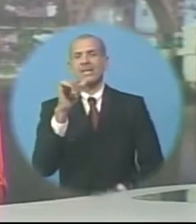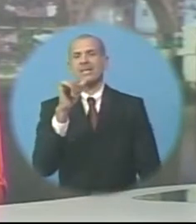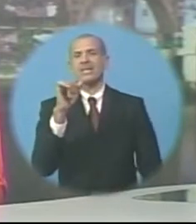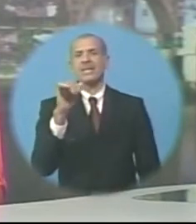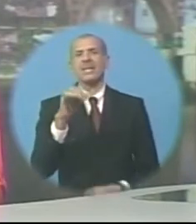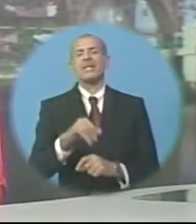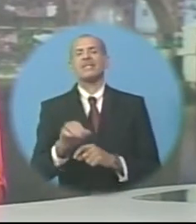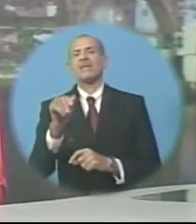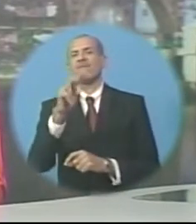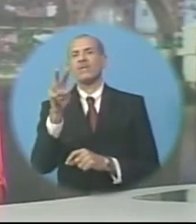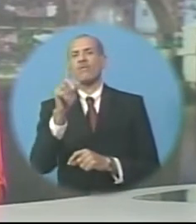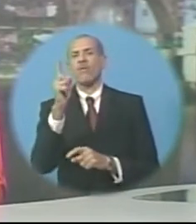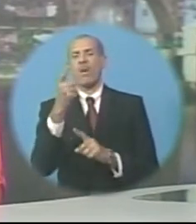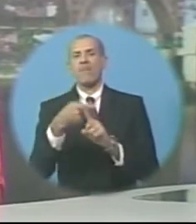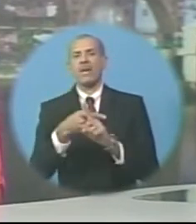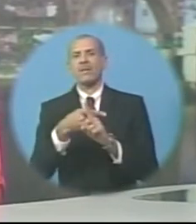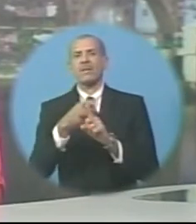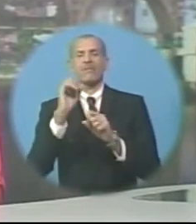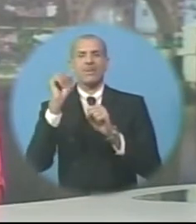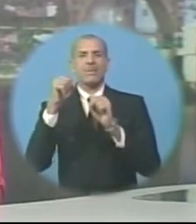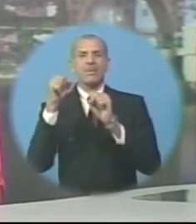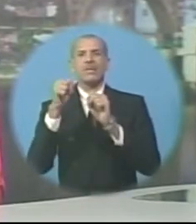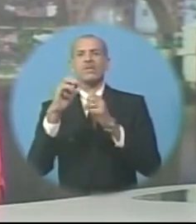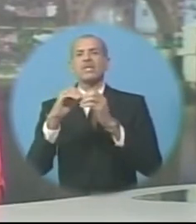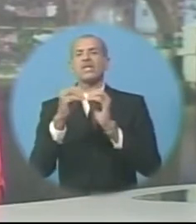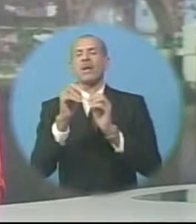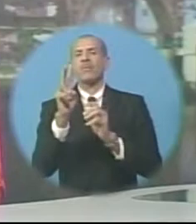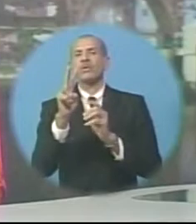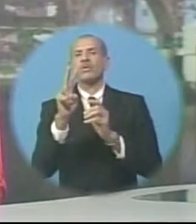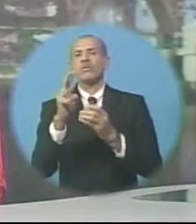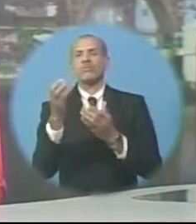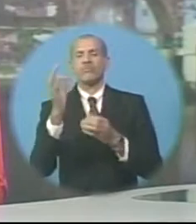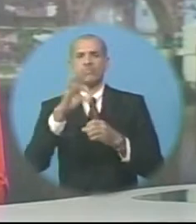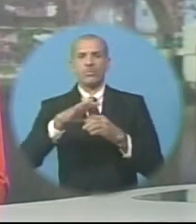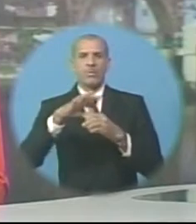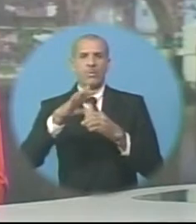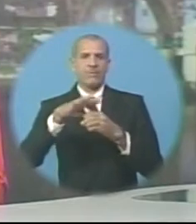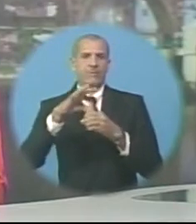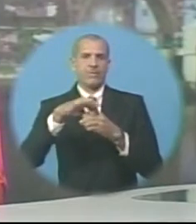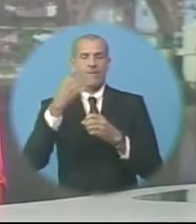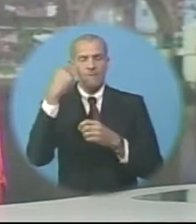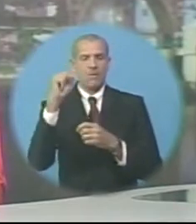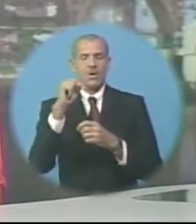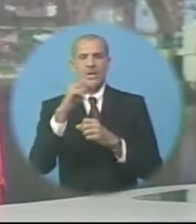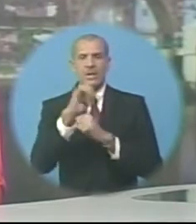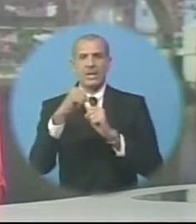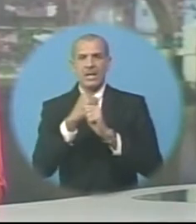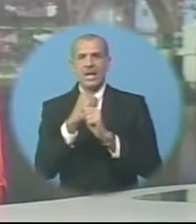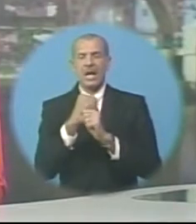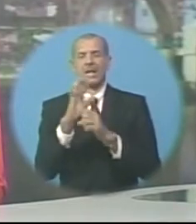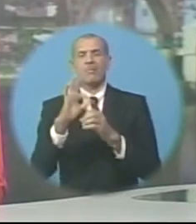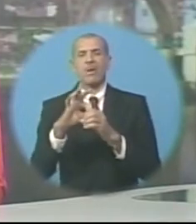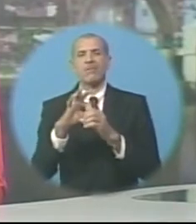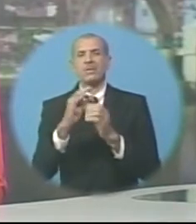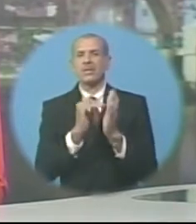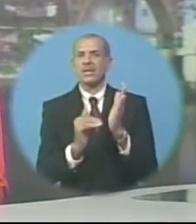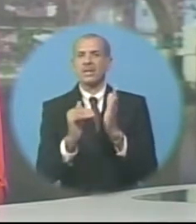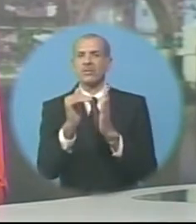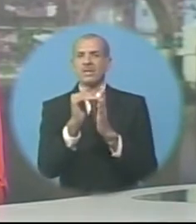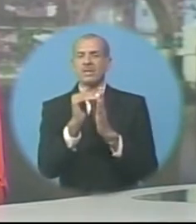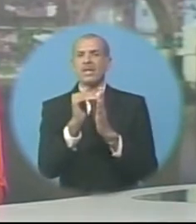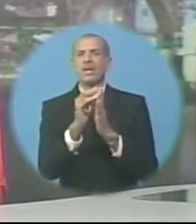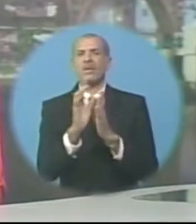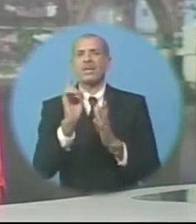the island's tiny film industry was the #2 earner for that year. He says to bring these profits home, it will take a